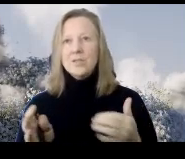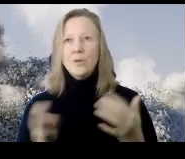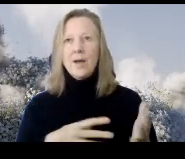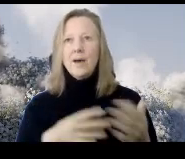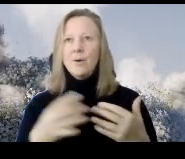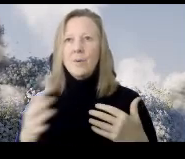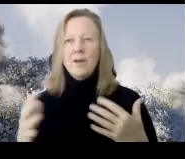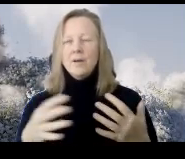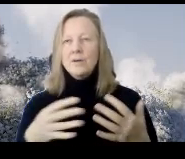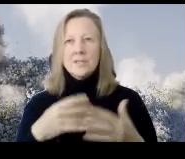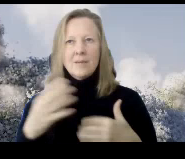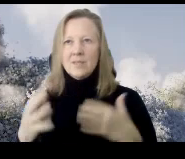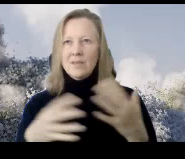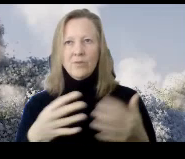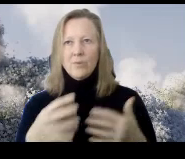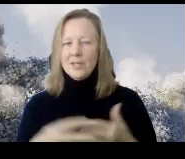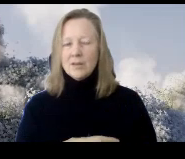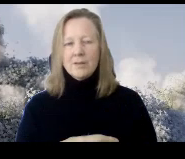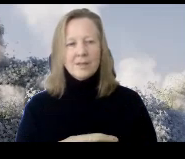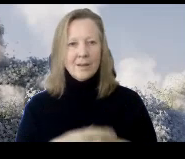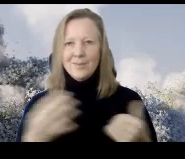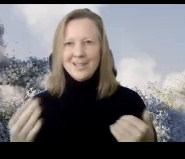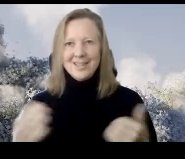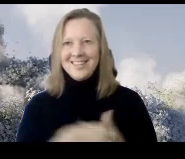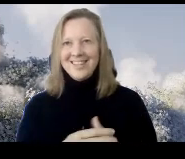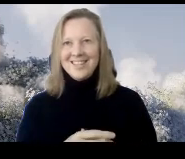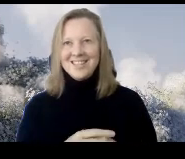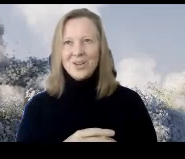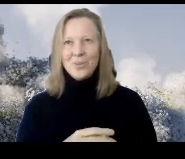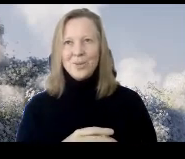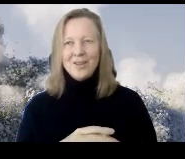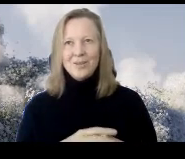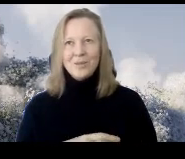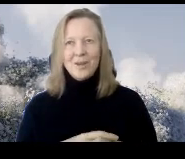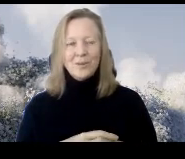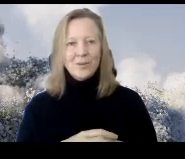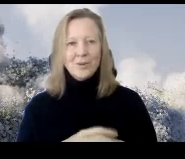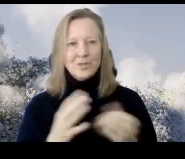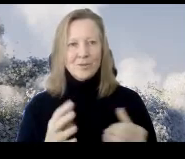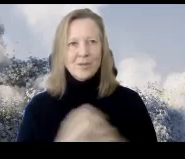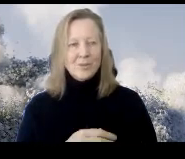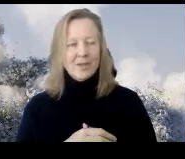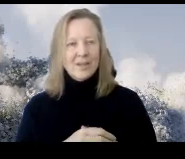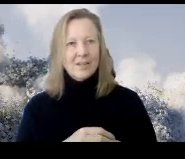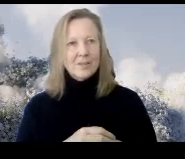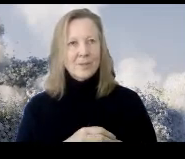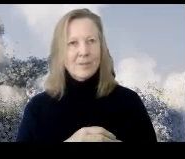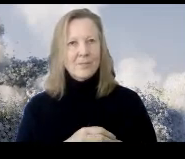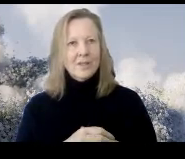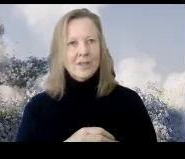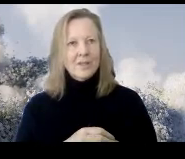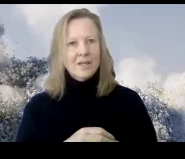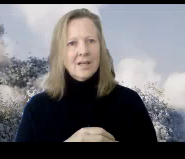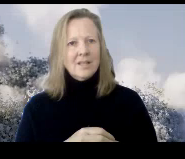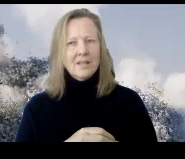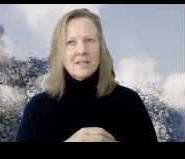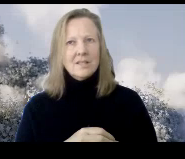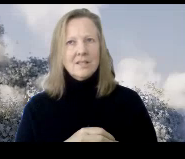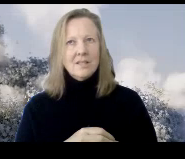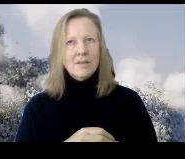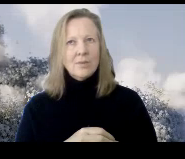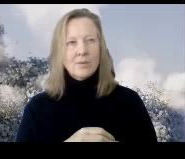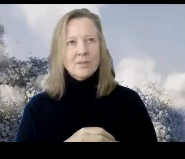team. So how nurses have to give information all the time and share with other healthcare workers. So we've added that as well. I